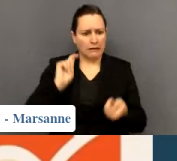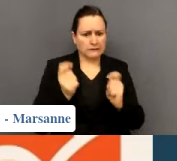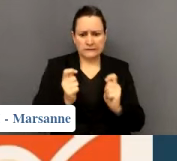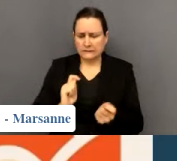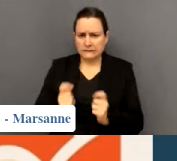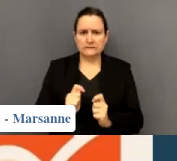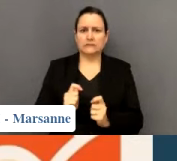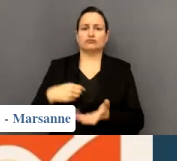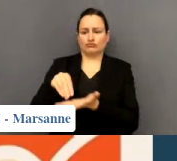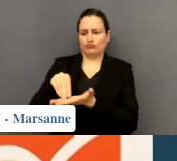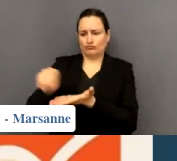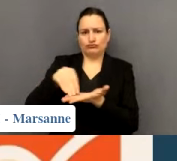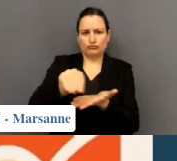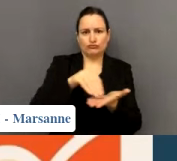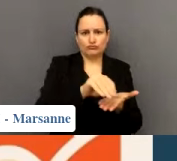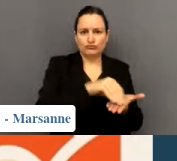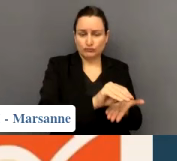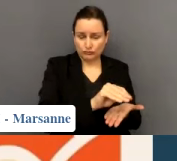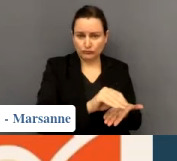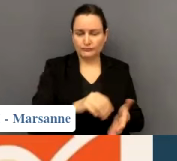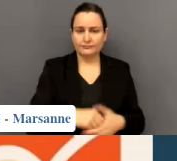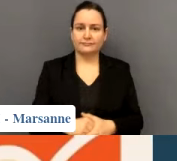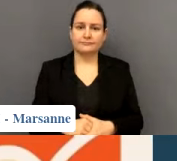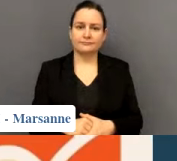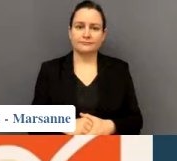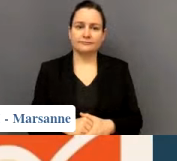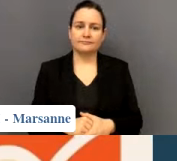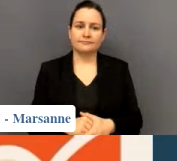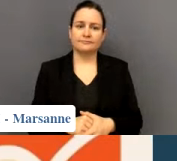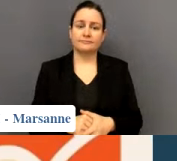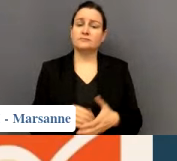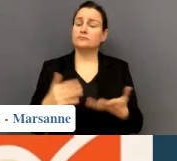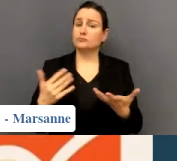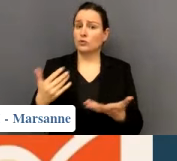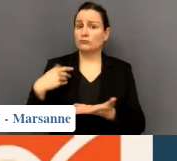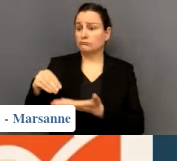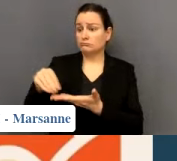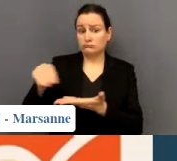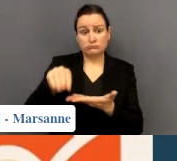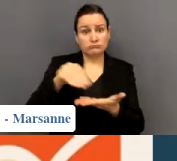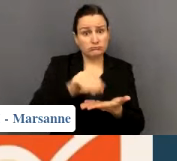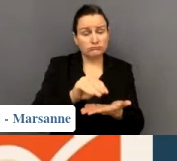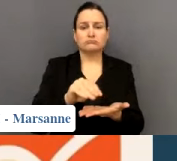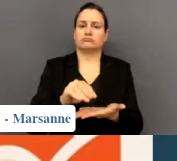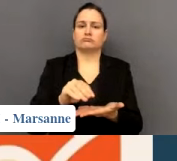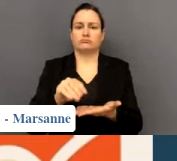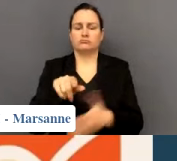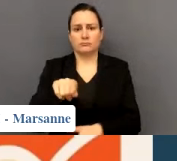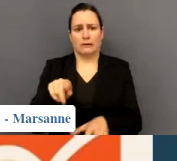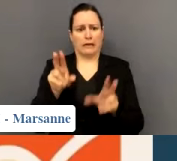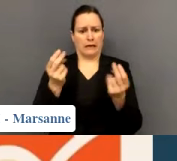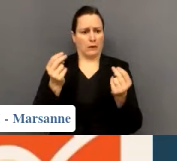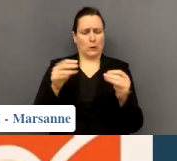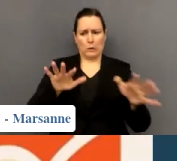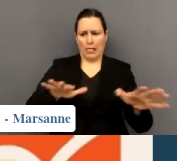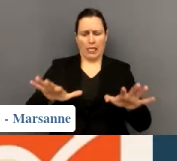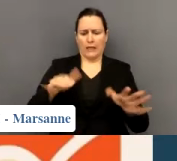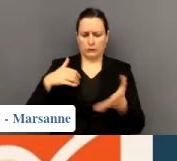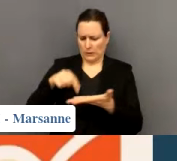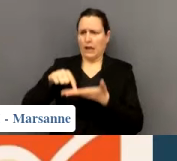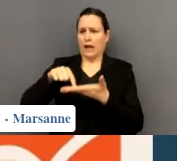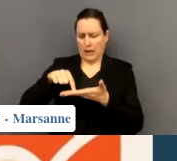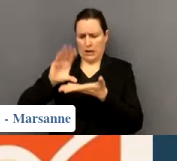as they saw fit, representing a degree of autonomy and flexibility not hitherto experienced. Participants commented on